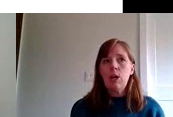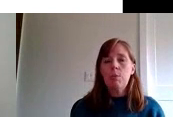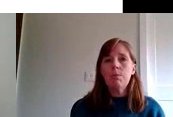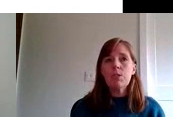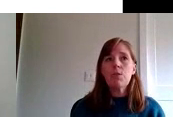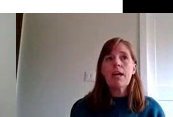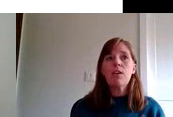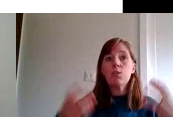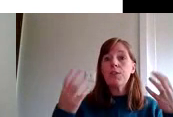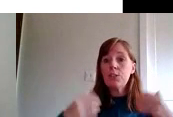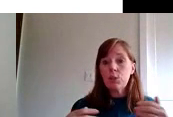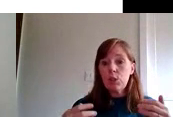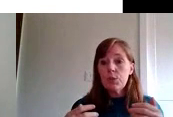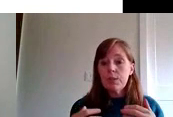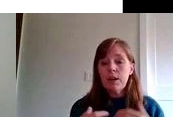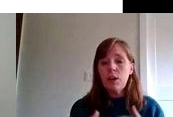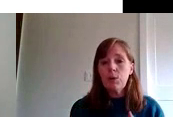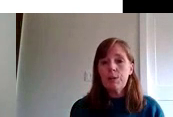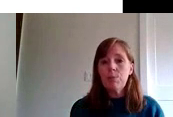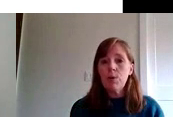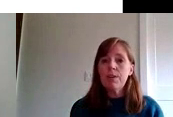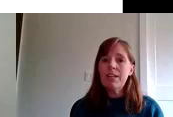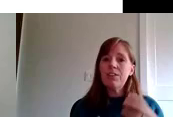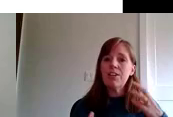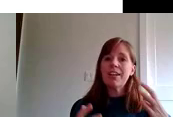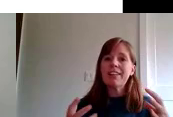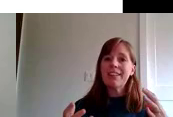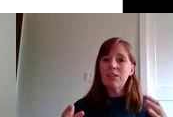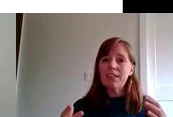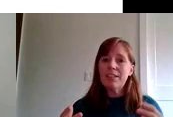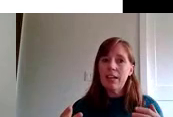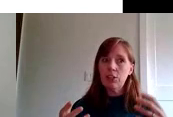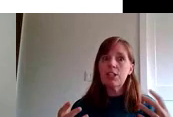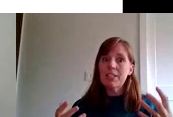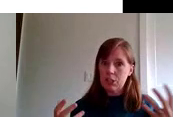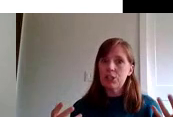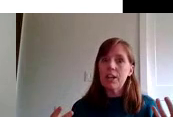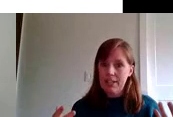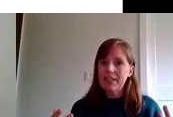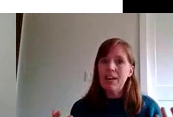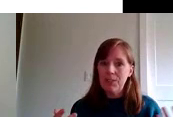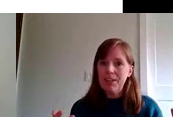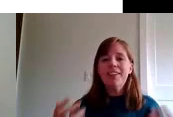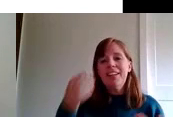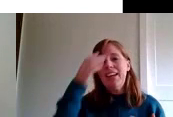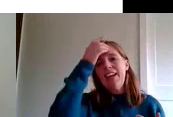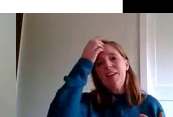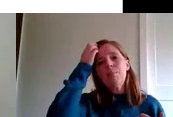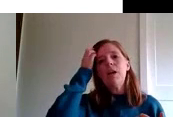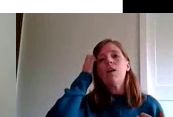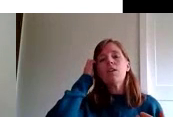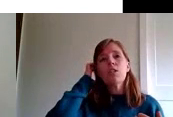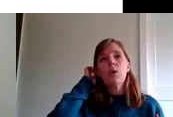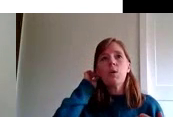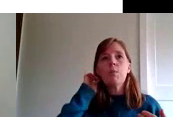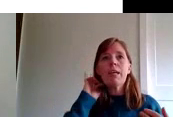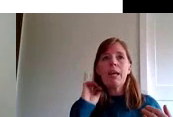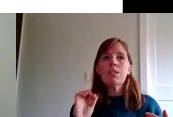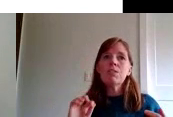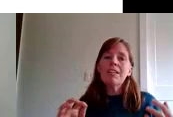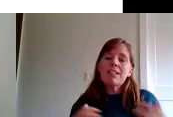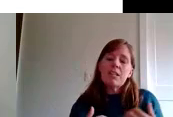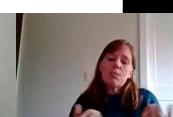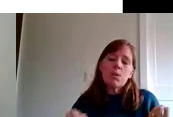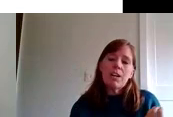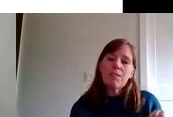voice, so that those facial cues are really important. And if you're talking loudly, it looks like you're talking loudly, but also